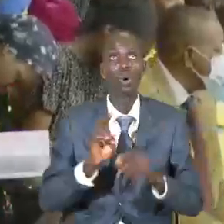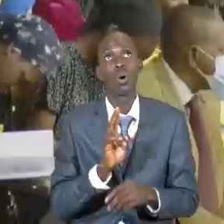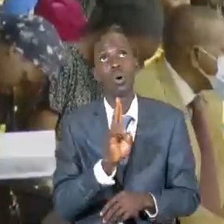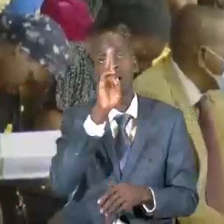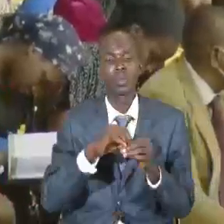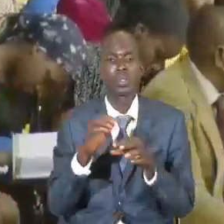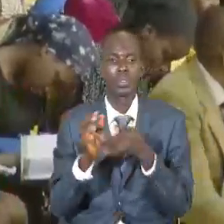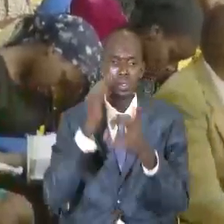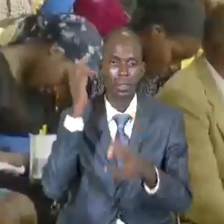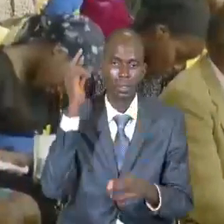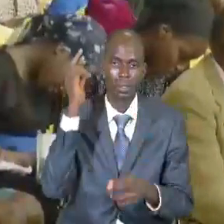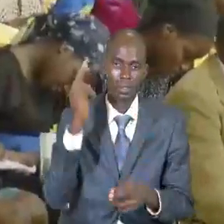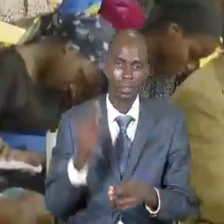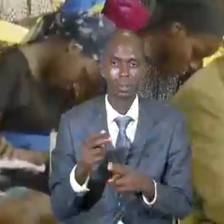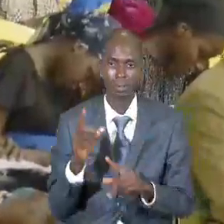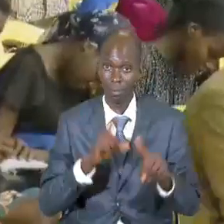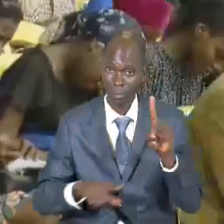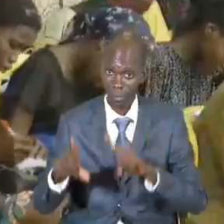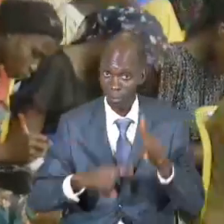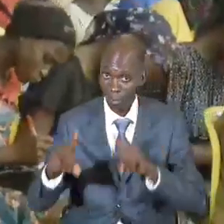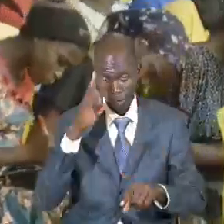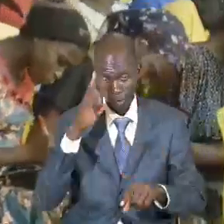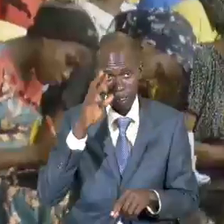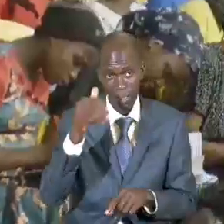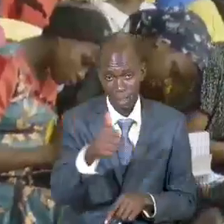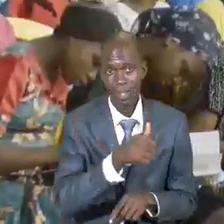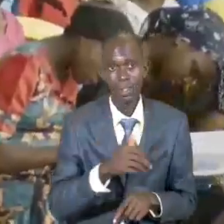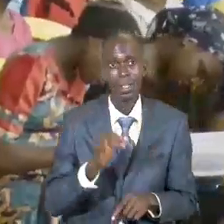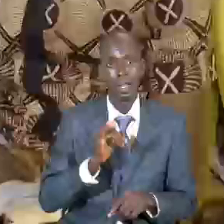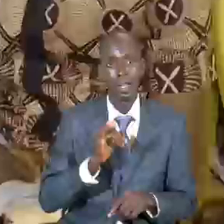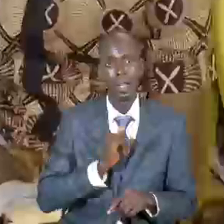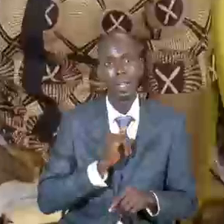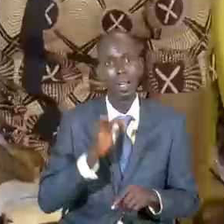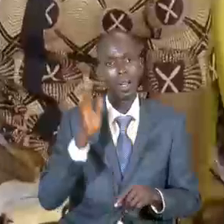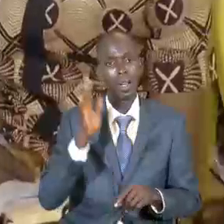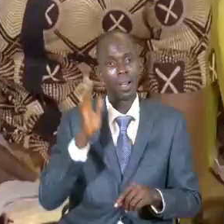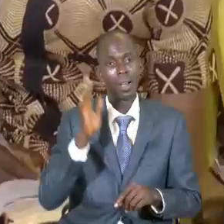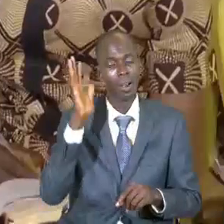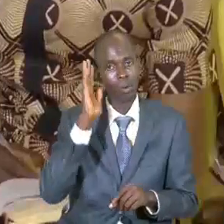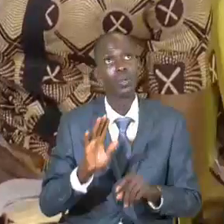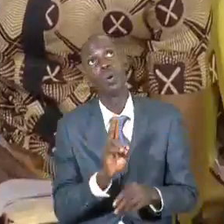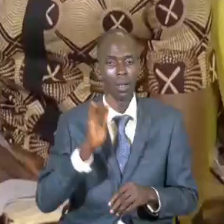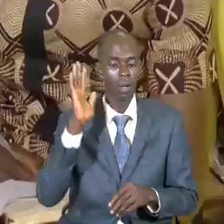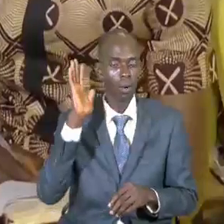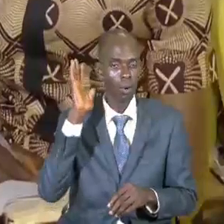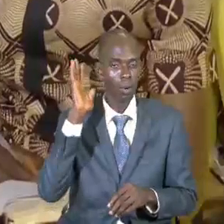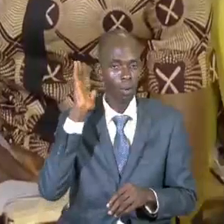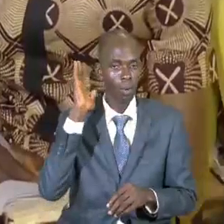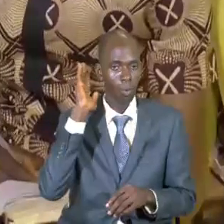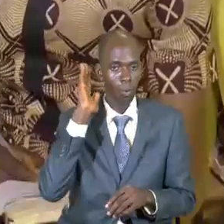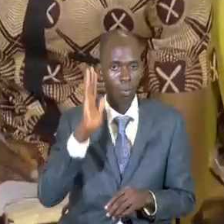for myself. You'll go up in Jesus' name. Look at number one here.